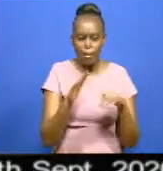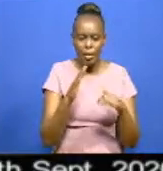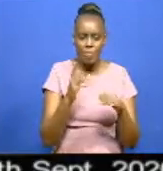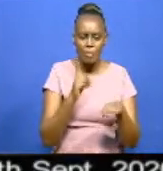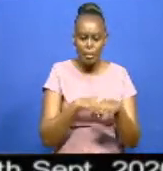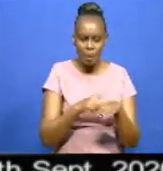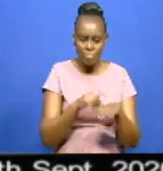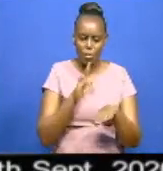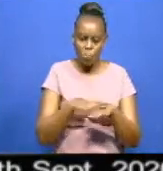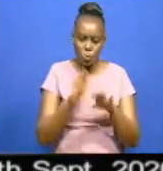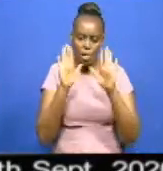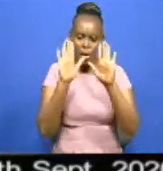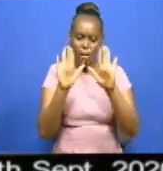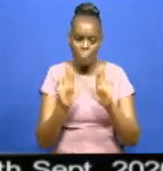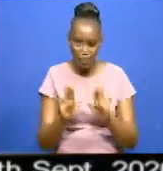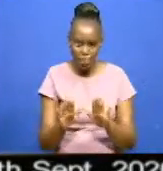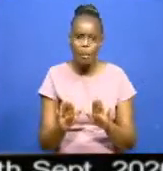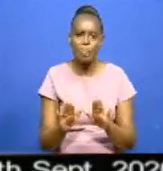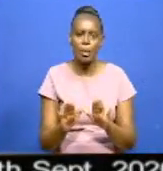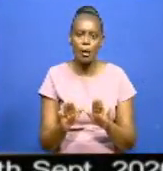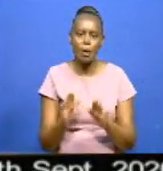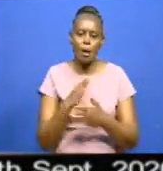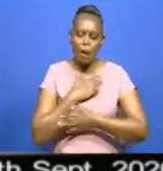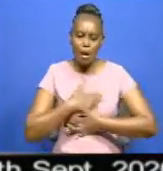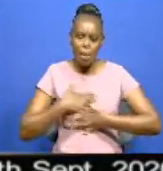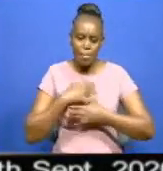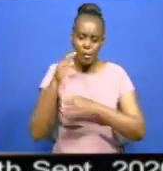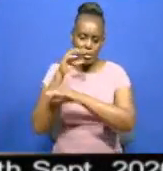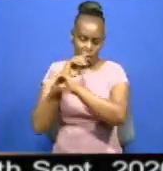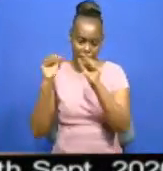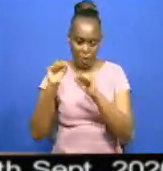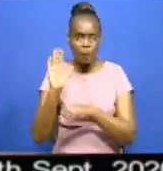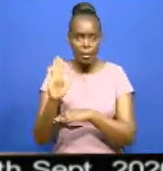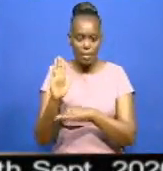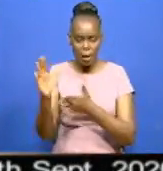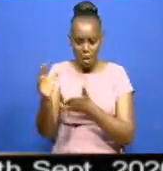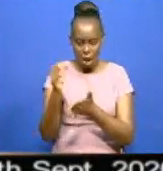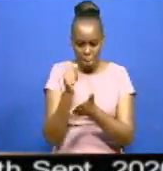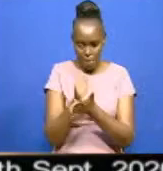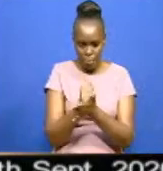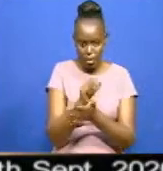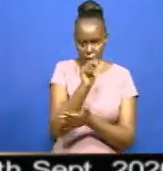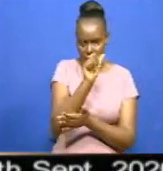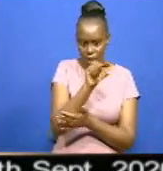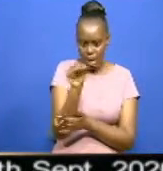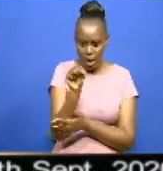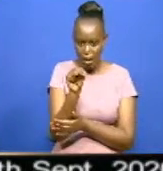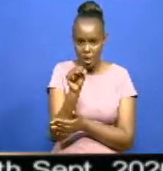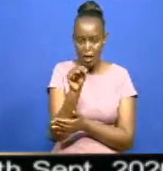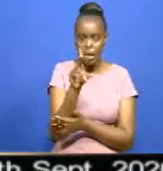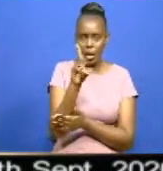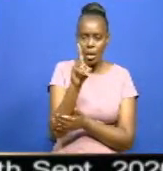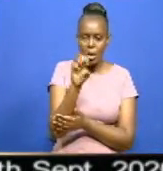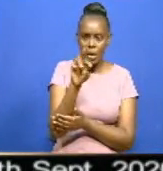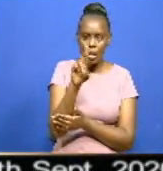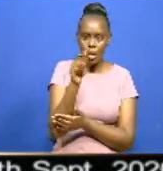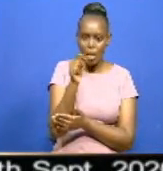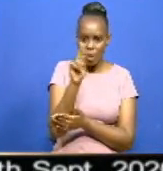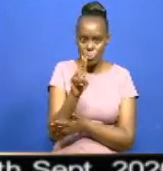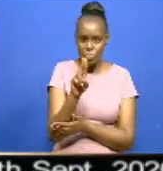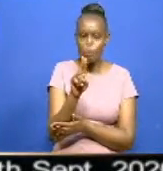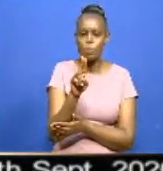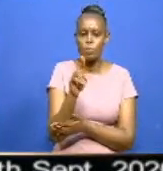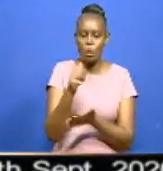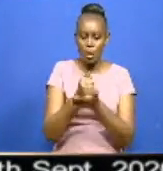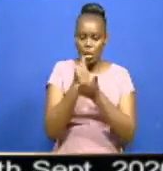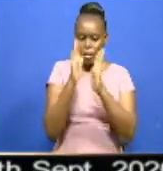good and it's important, and we appreciate the President for nominating Anne Njeri Nderitu to be the